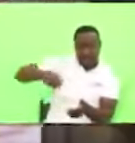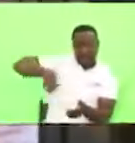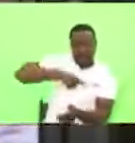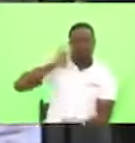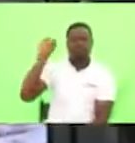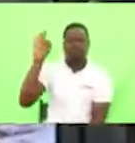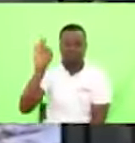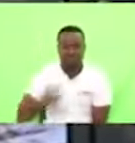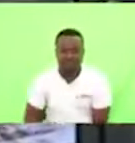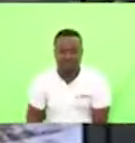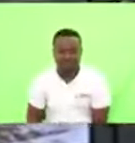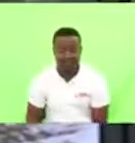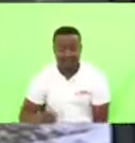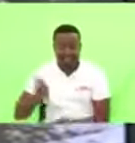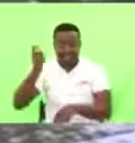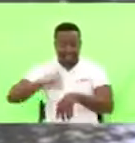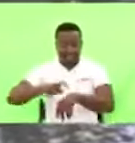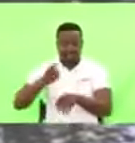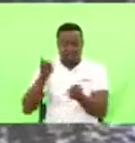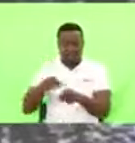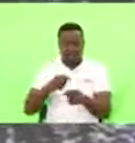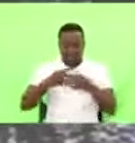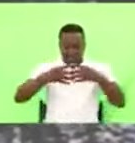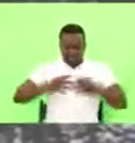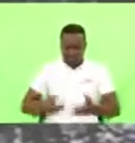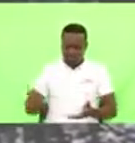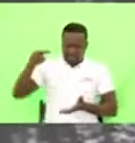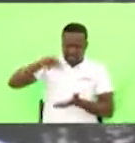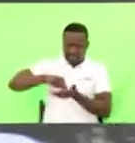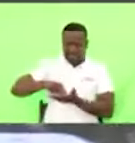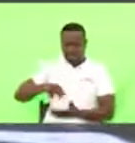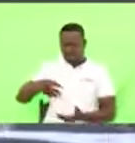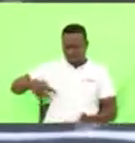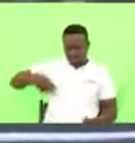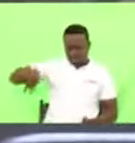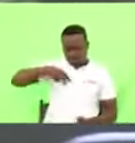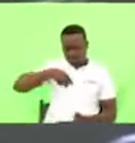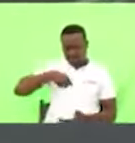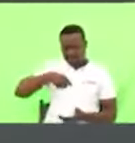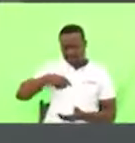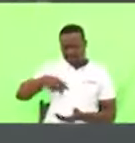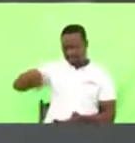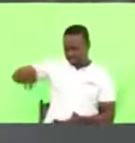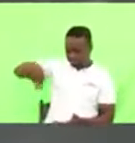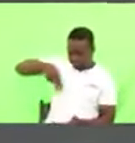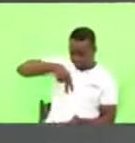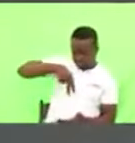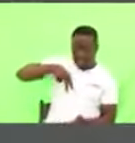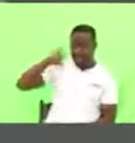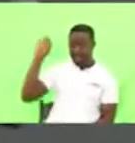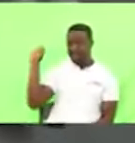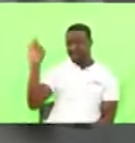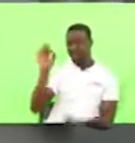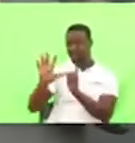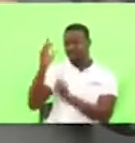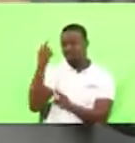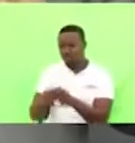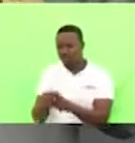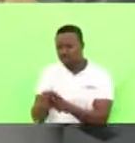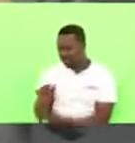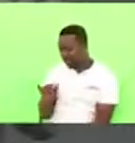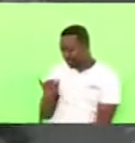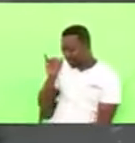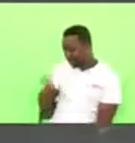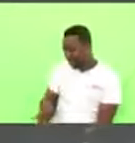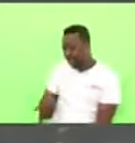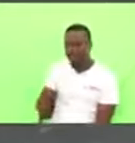preaching. And anytime that the pulpit is mounted, or anytime that we preach about the word of God, this one